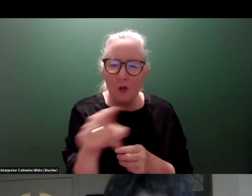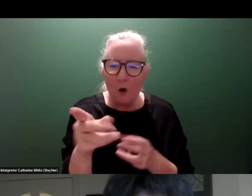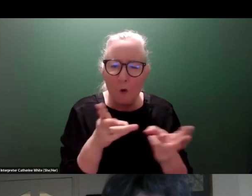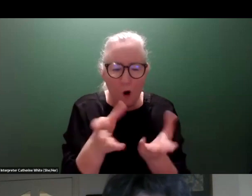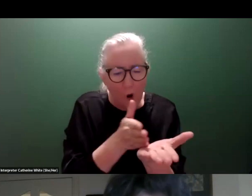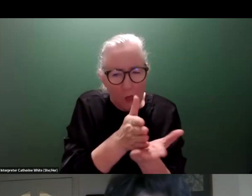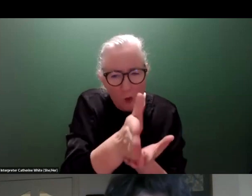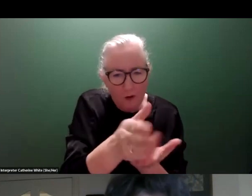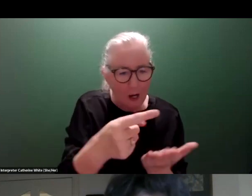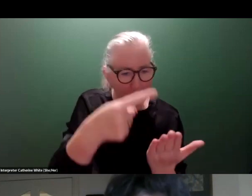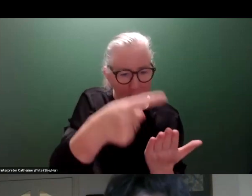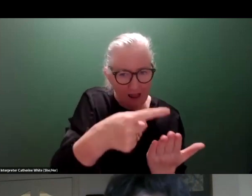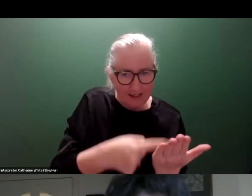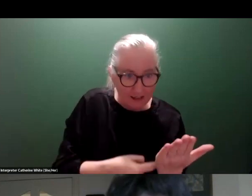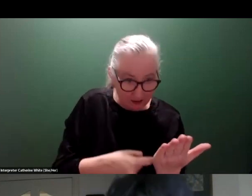the policy.